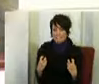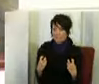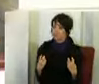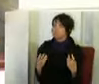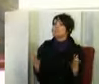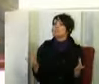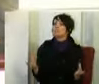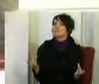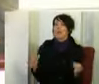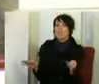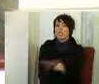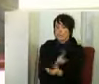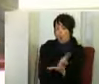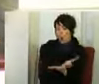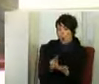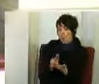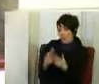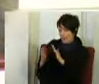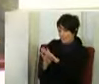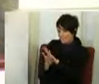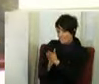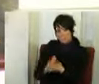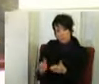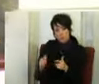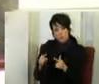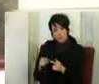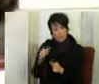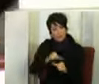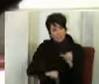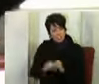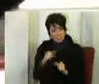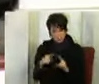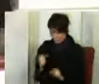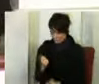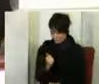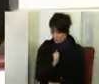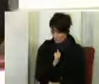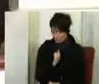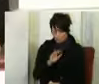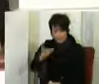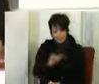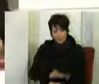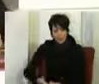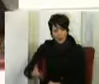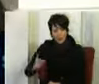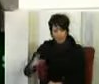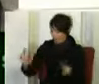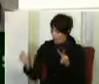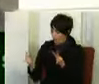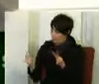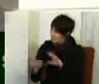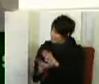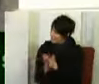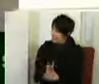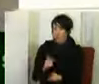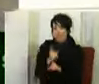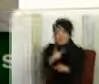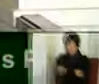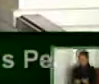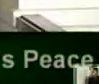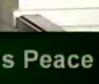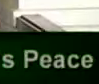we bring a sense of peace to one another and to ourselves. And so I invite you now to turn to one another and offer a sign of peace and welcome. We're in the right place